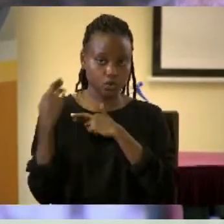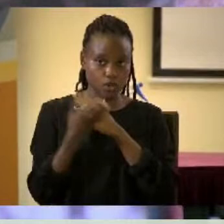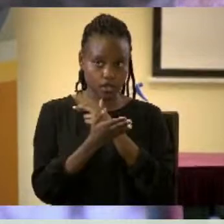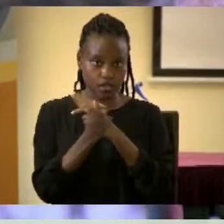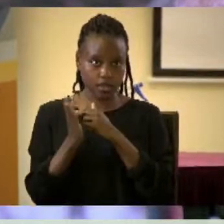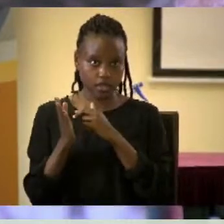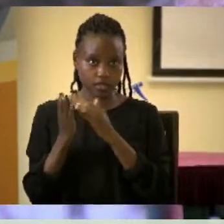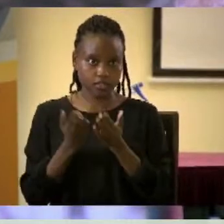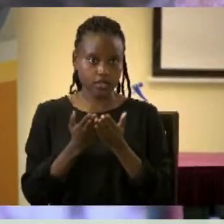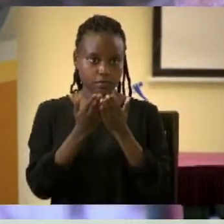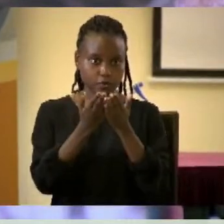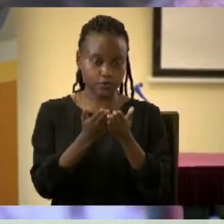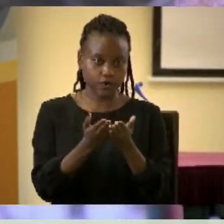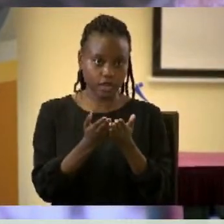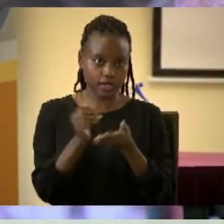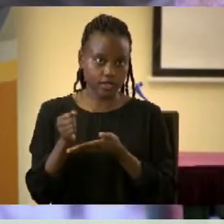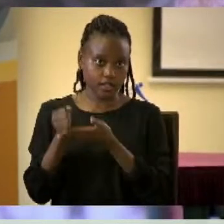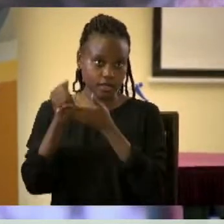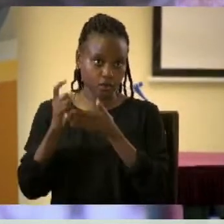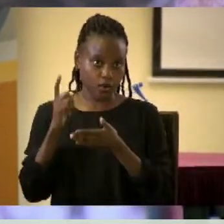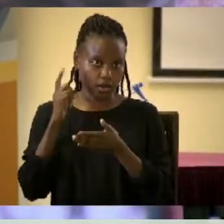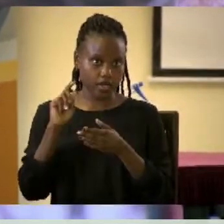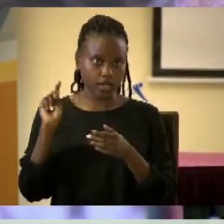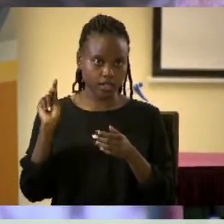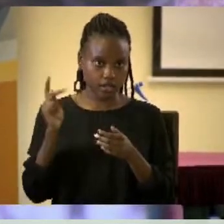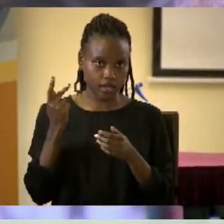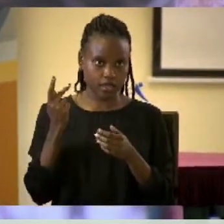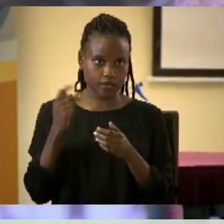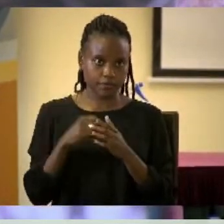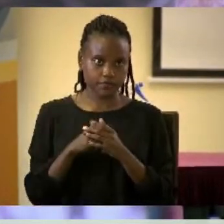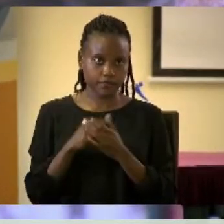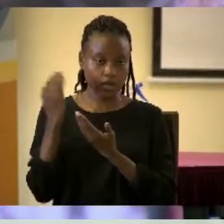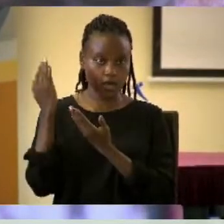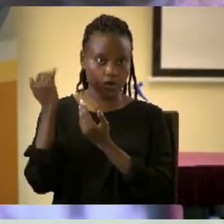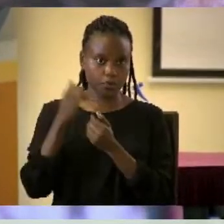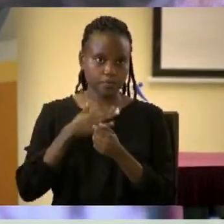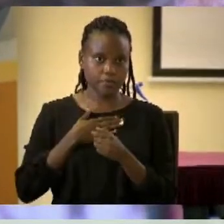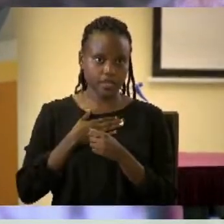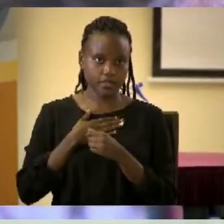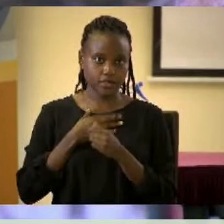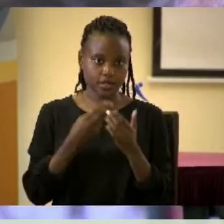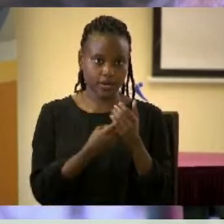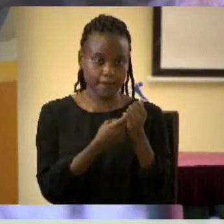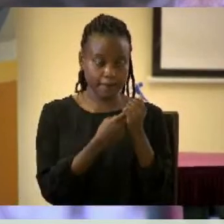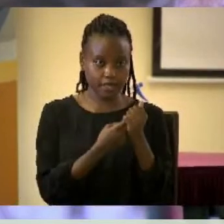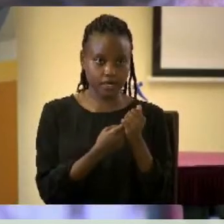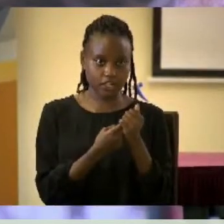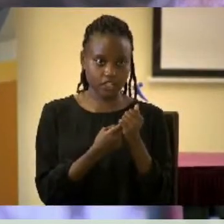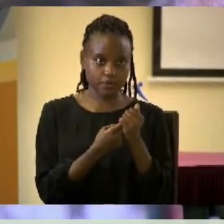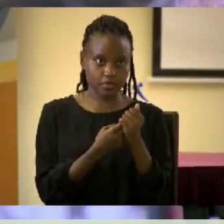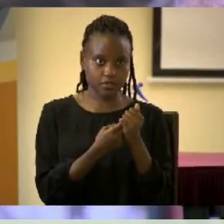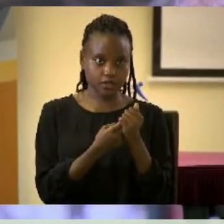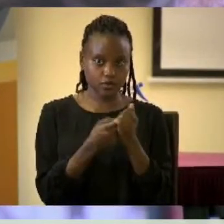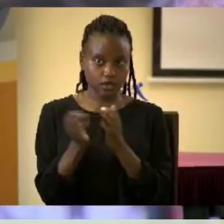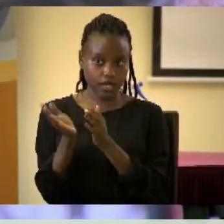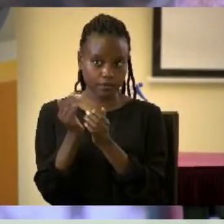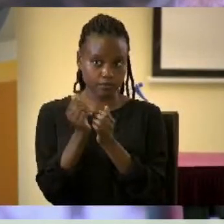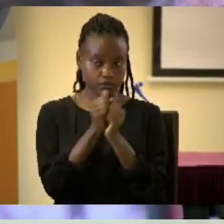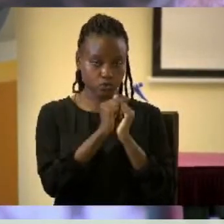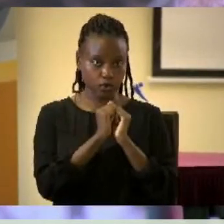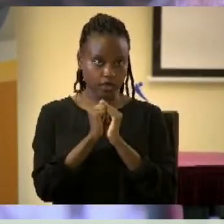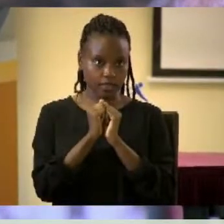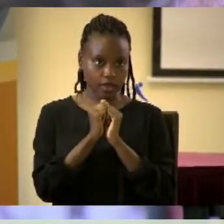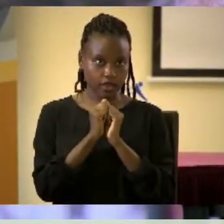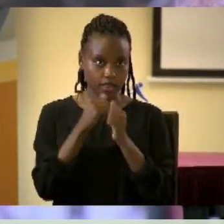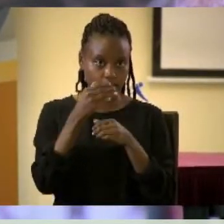providing legal aid in Kenya. Indeed, it's my hope that the partnerships that will be forged over the next few days will